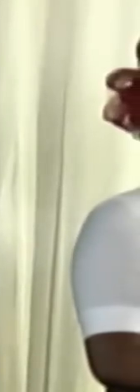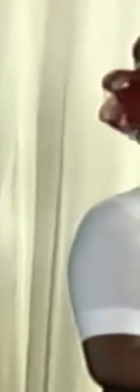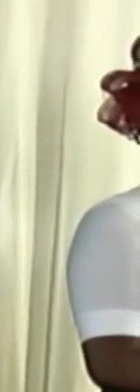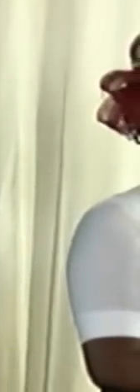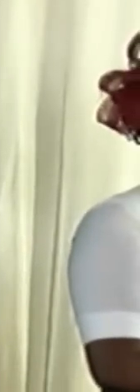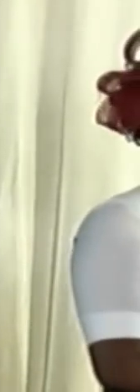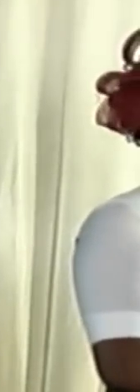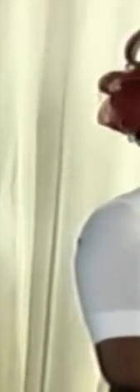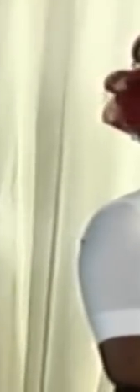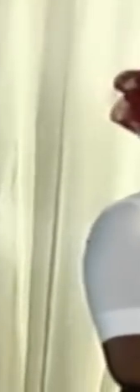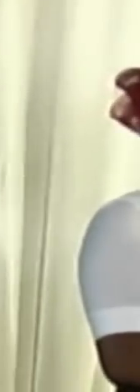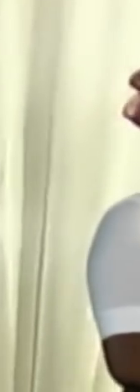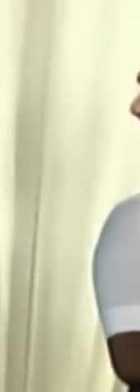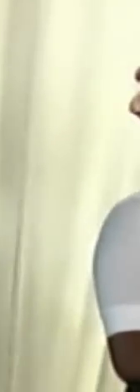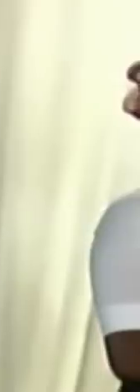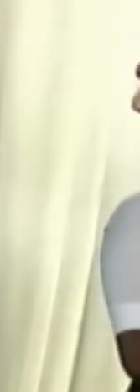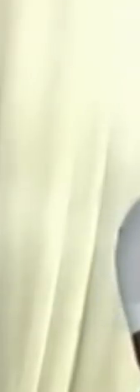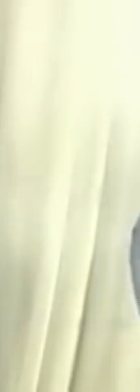a balm